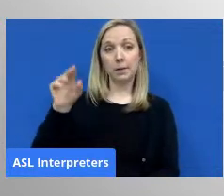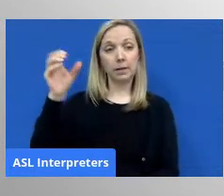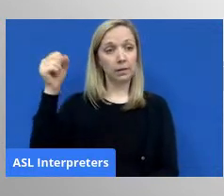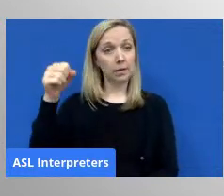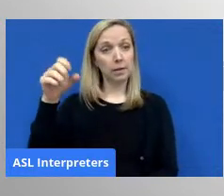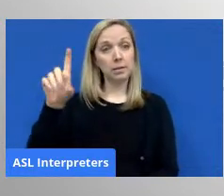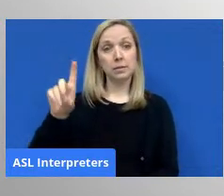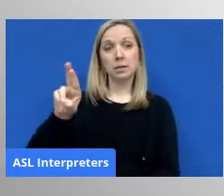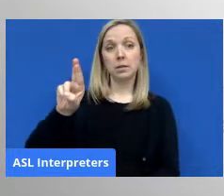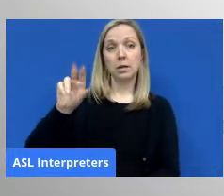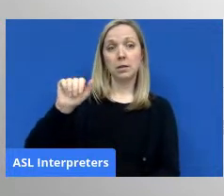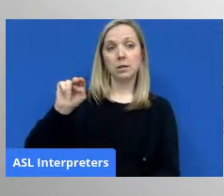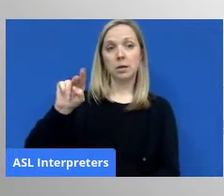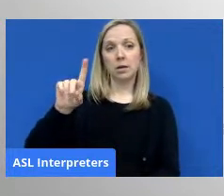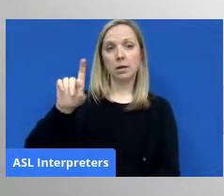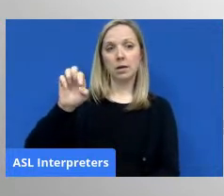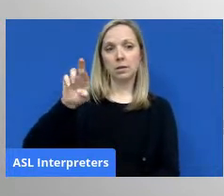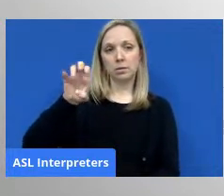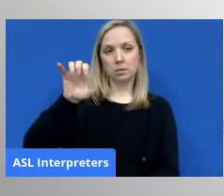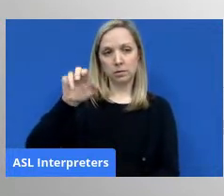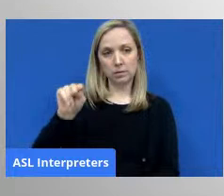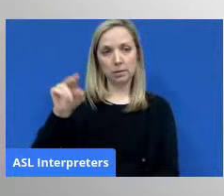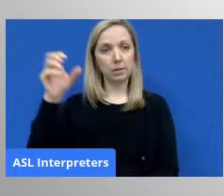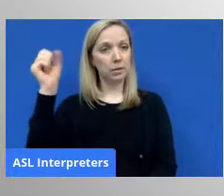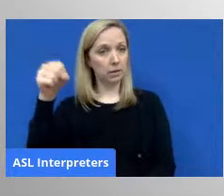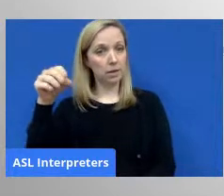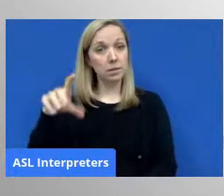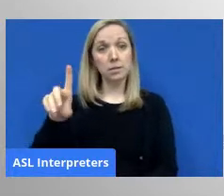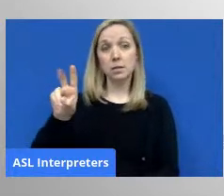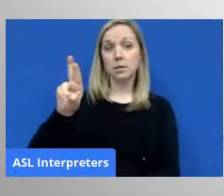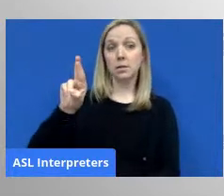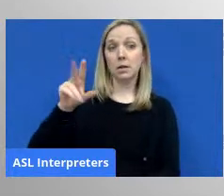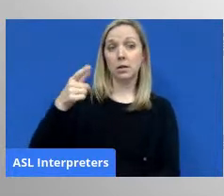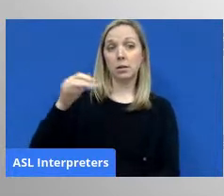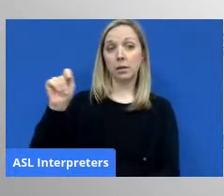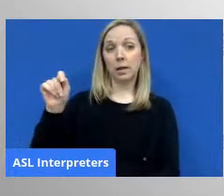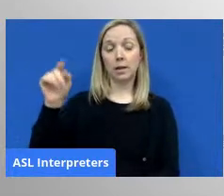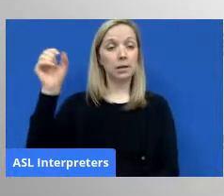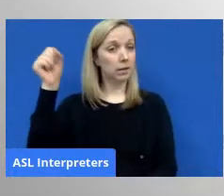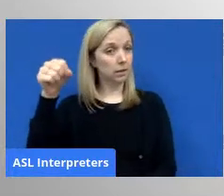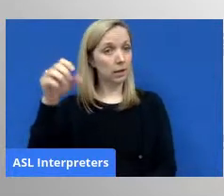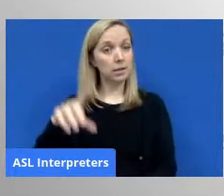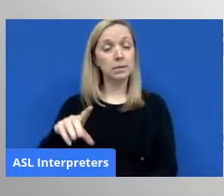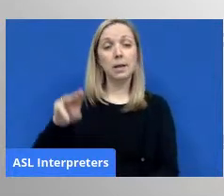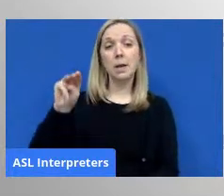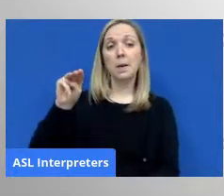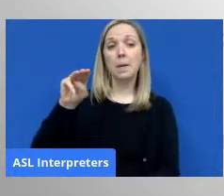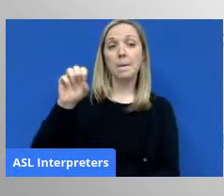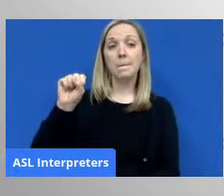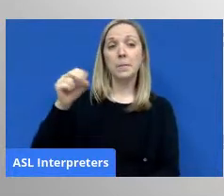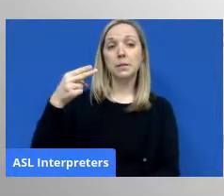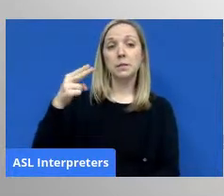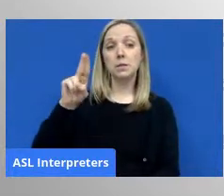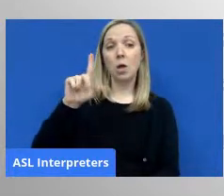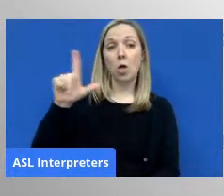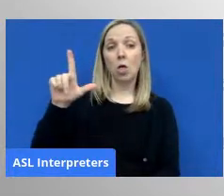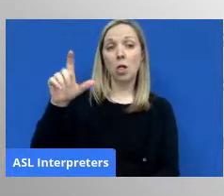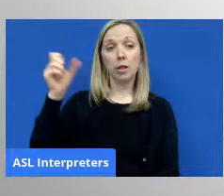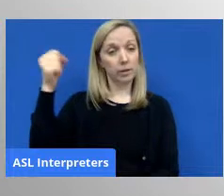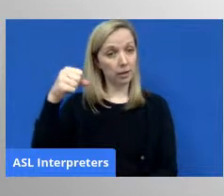Anderson, Yes. Dr. Gant, Yes. Mrs. Hull, Yes. Dr.